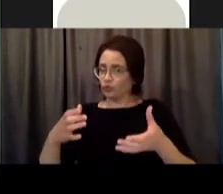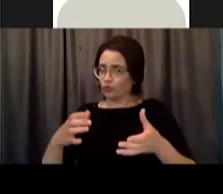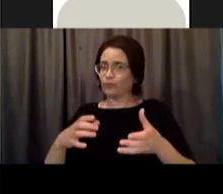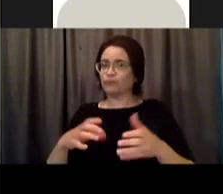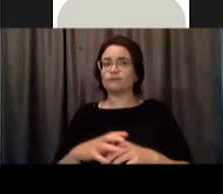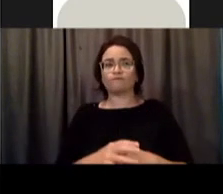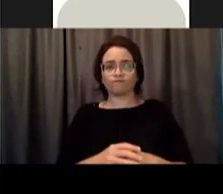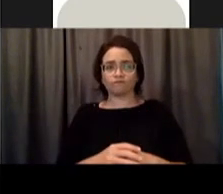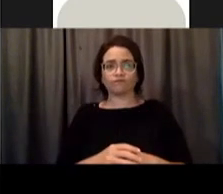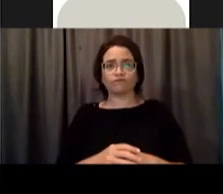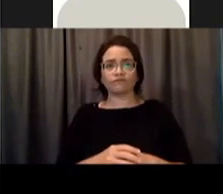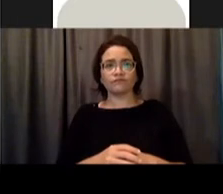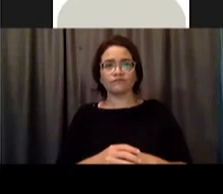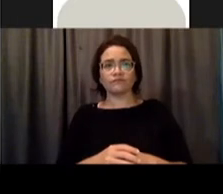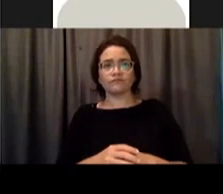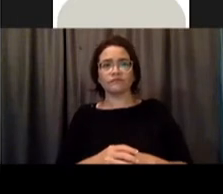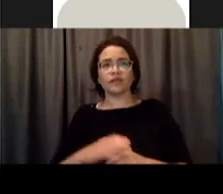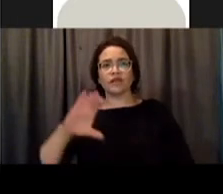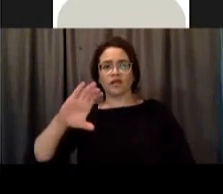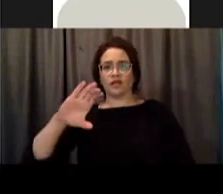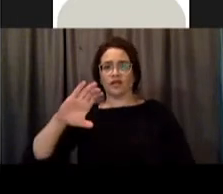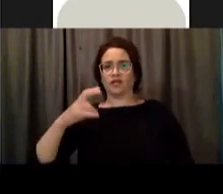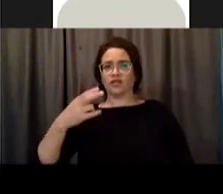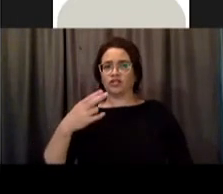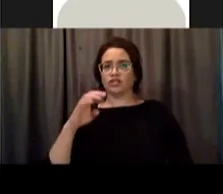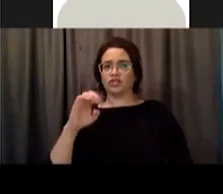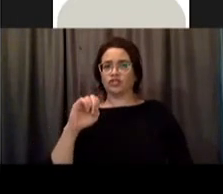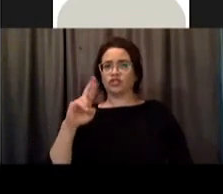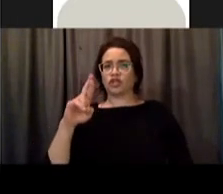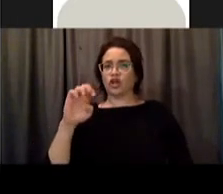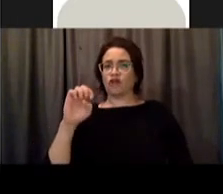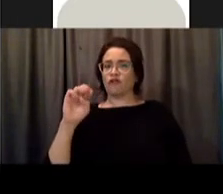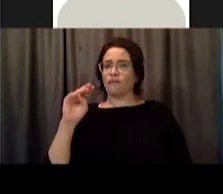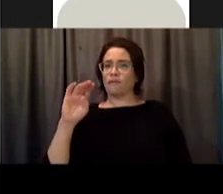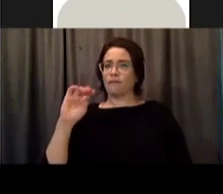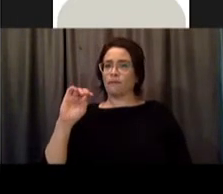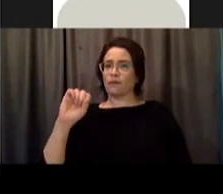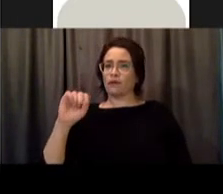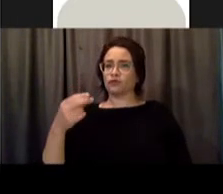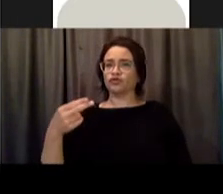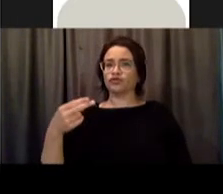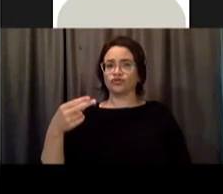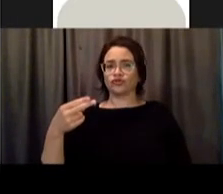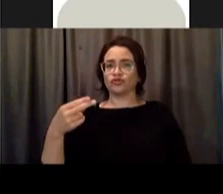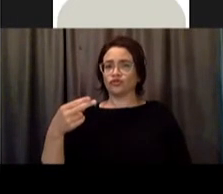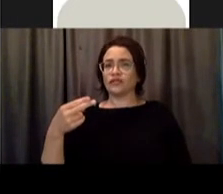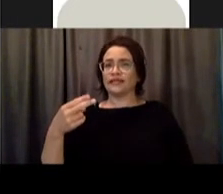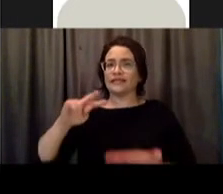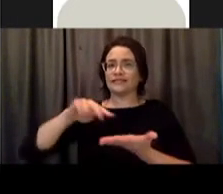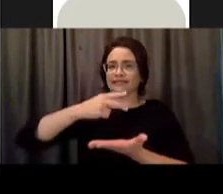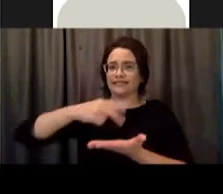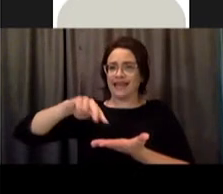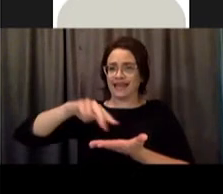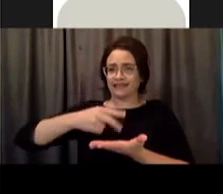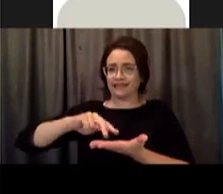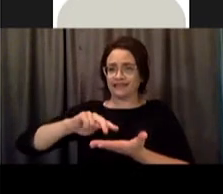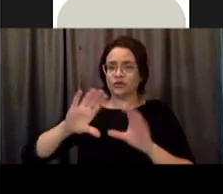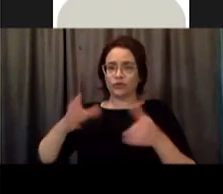Cherimosh, I'm sorry. Cherimosh traces its roots to the Ukrainian folk ballet of the Twin Cities, which began in 1934.